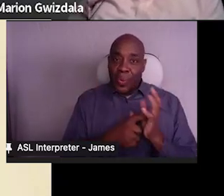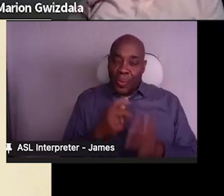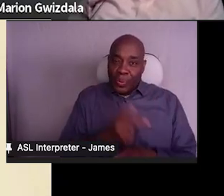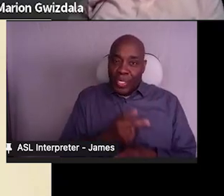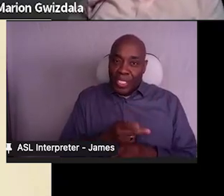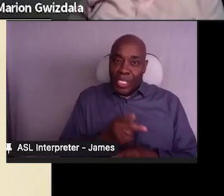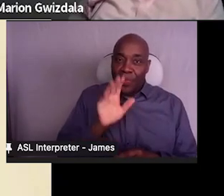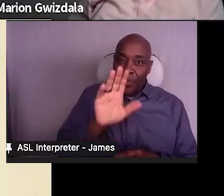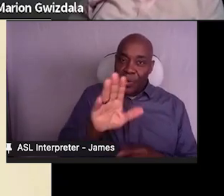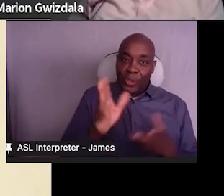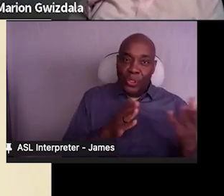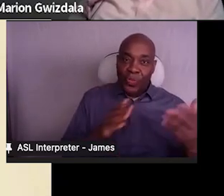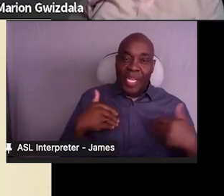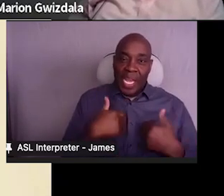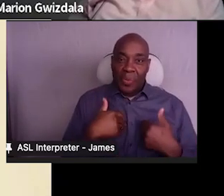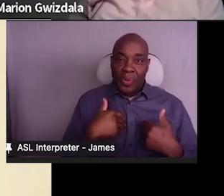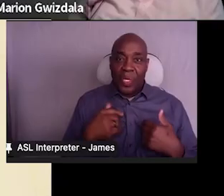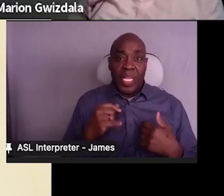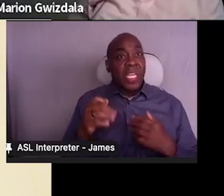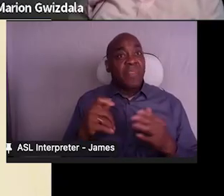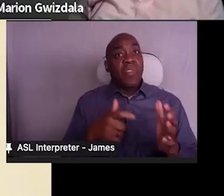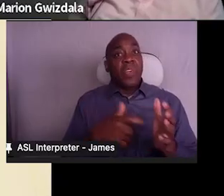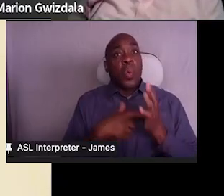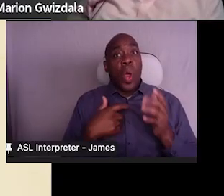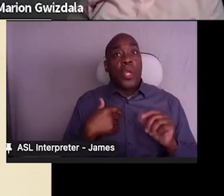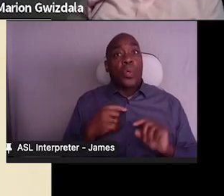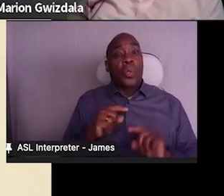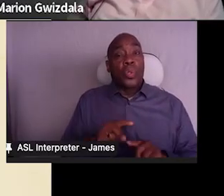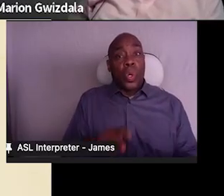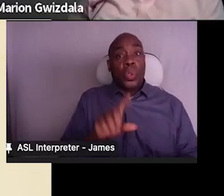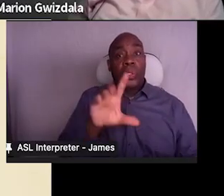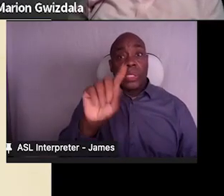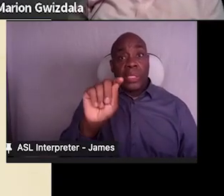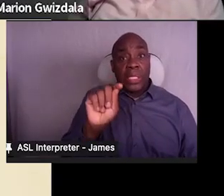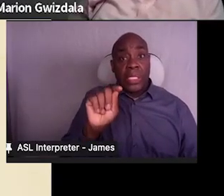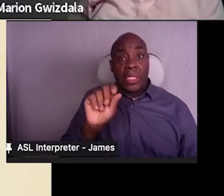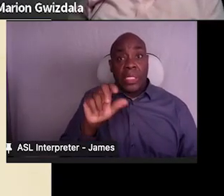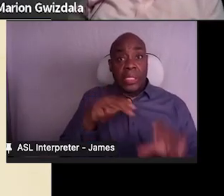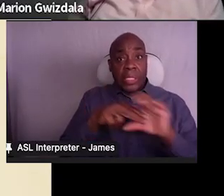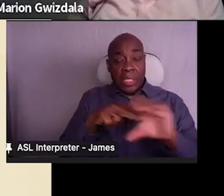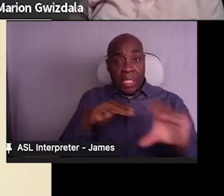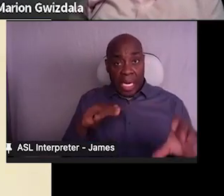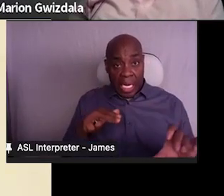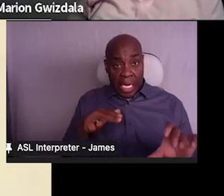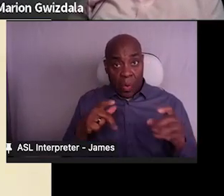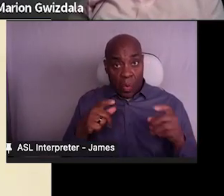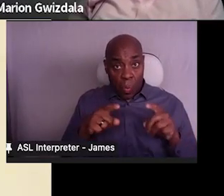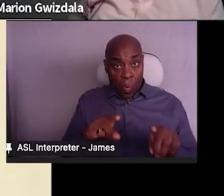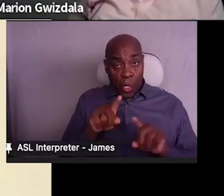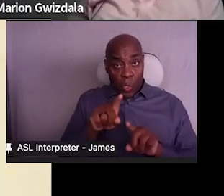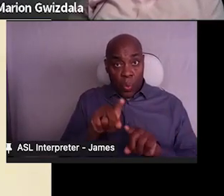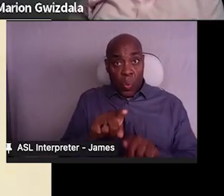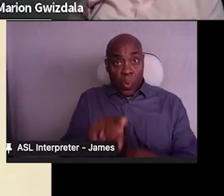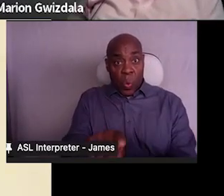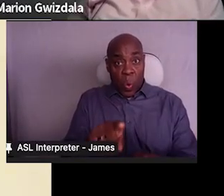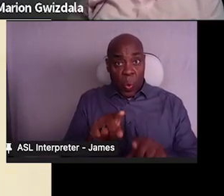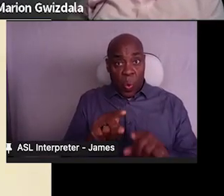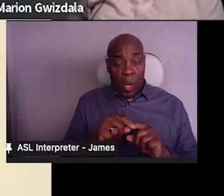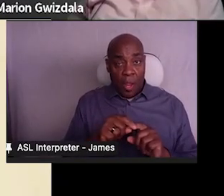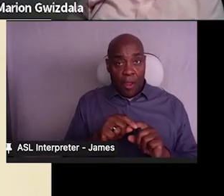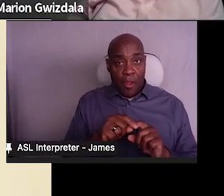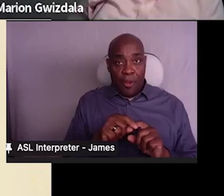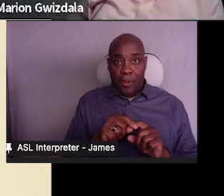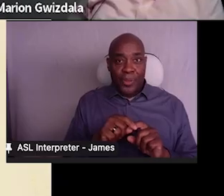while you're having the CT scan, you're not going to be able to be accompanied by your service dog because you cannot have